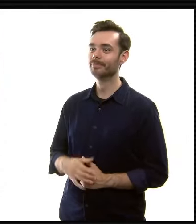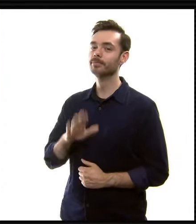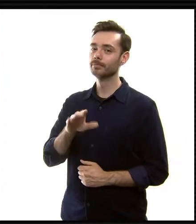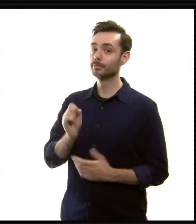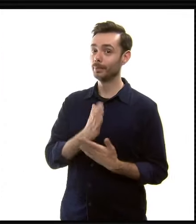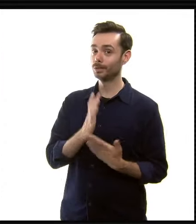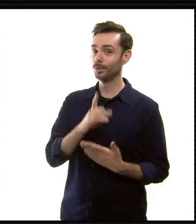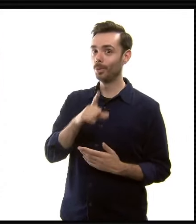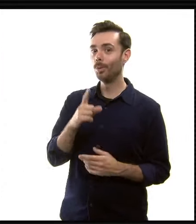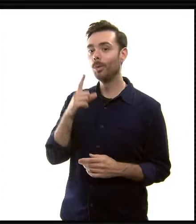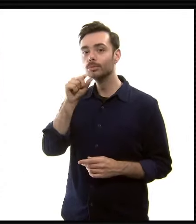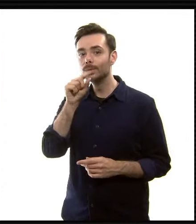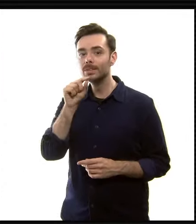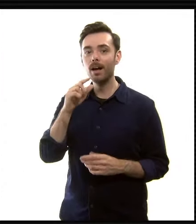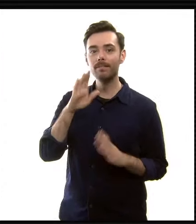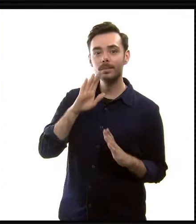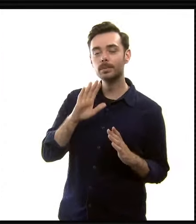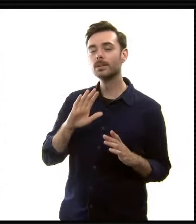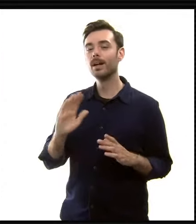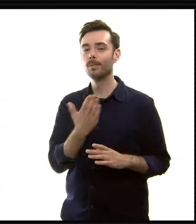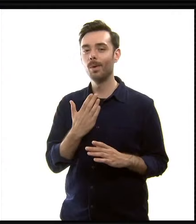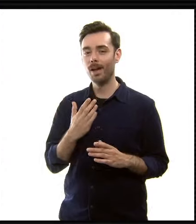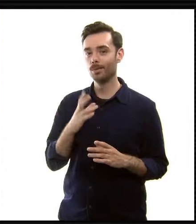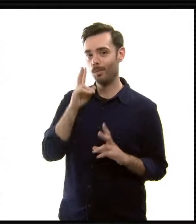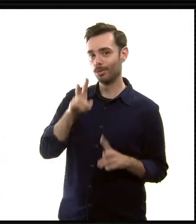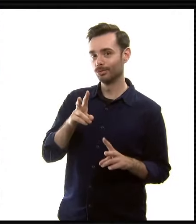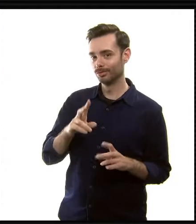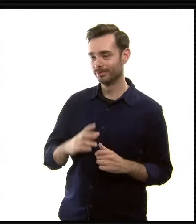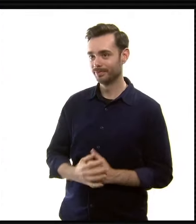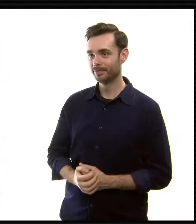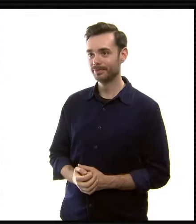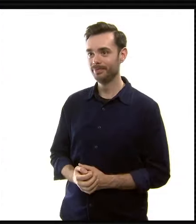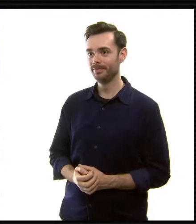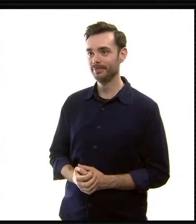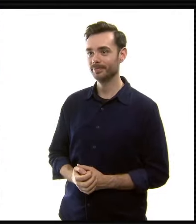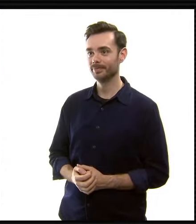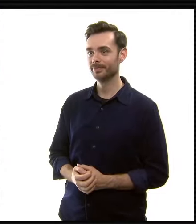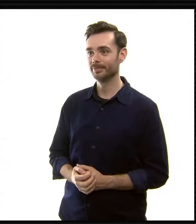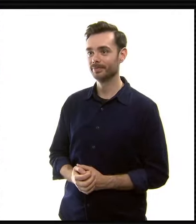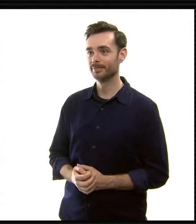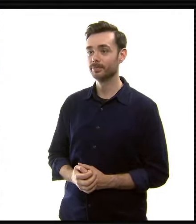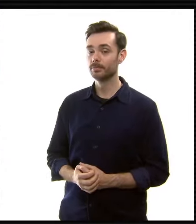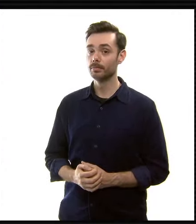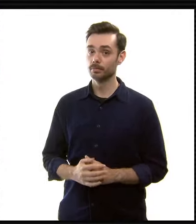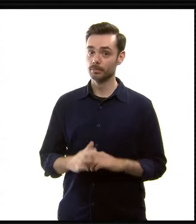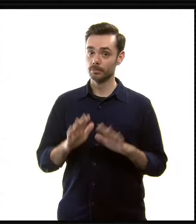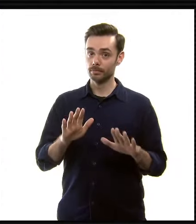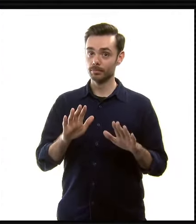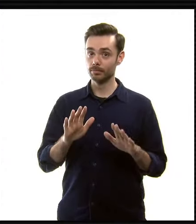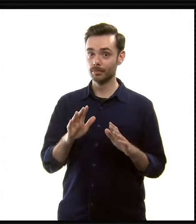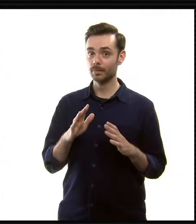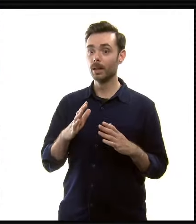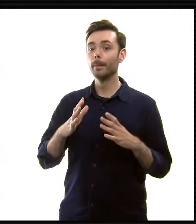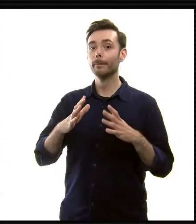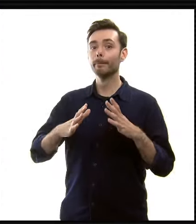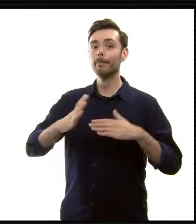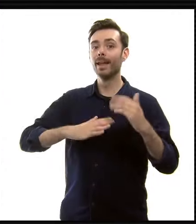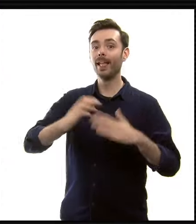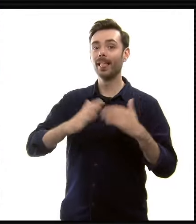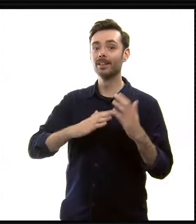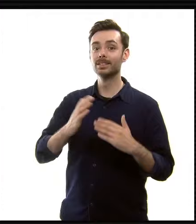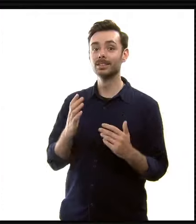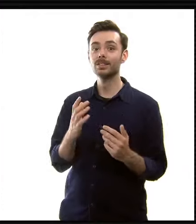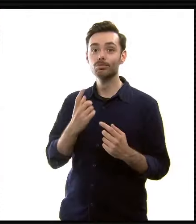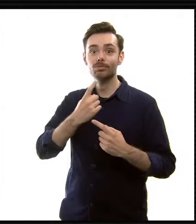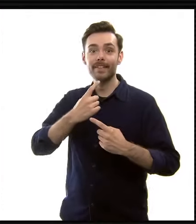on the fun. Yeah, but now there is another massively impressive build we need to reveal. Let's bring back Matthew and Jamie. Matthew and